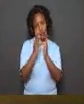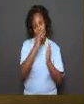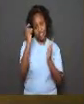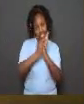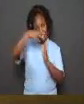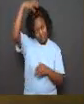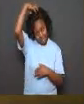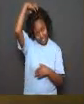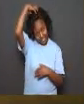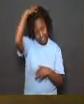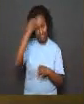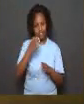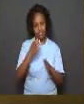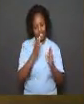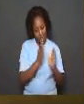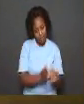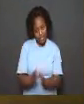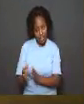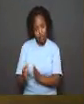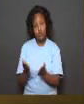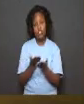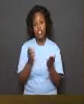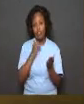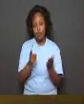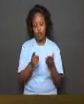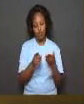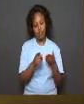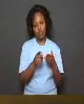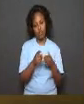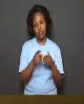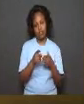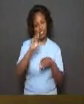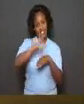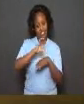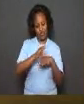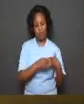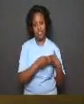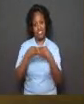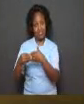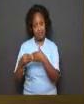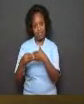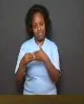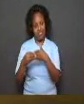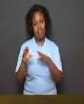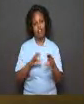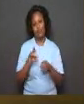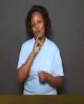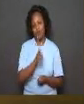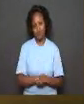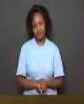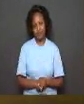constitutions were developed according to the principles of the church.